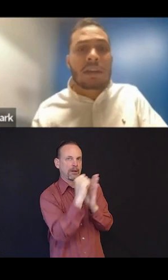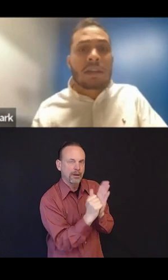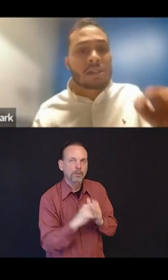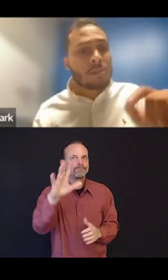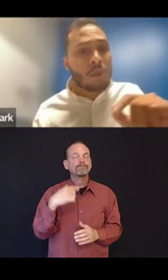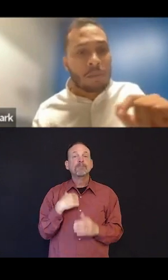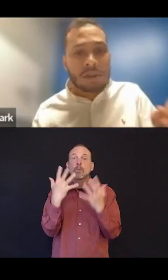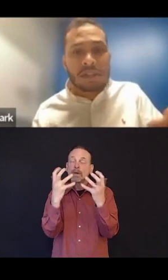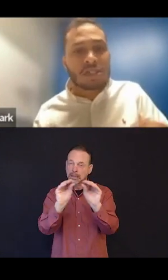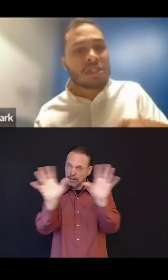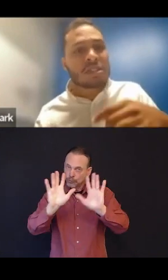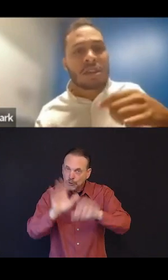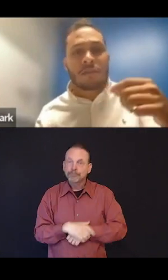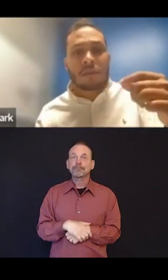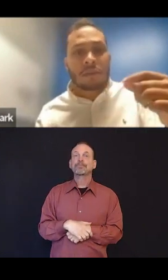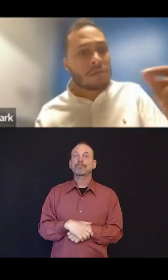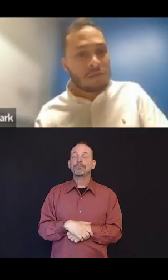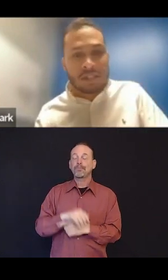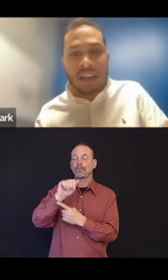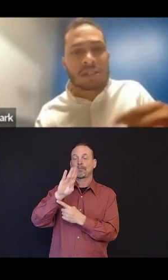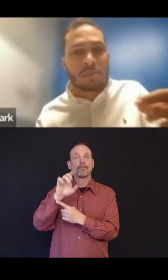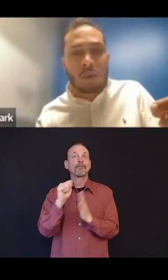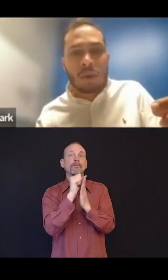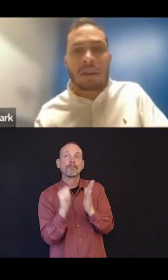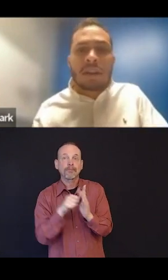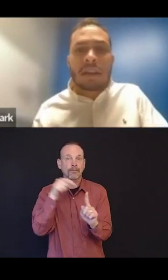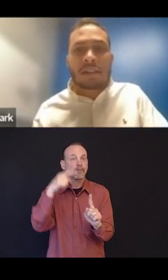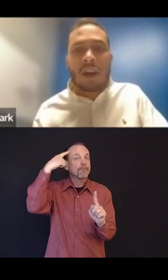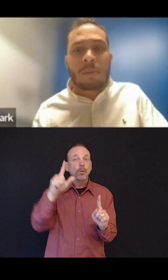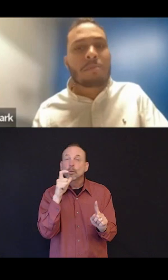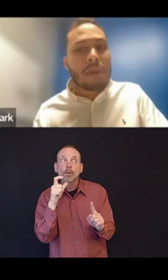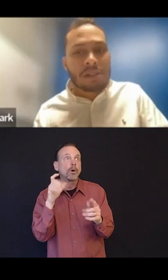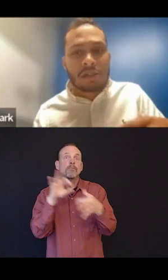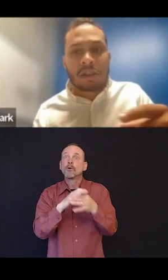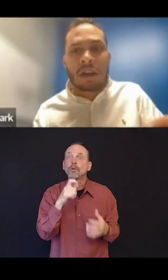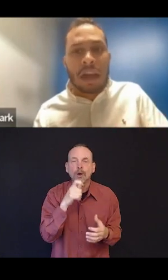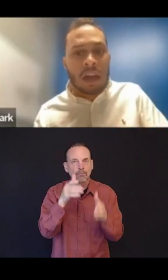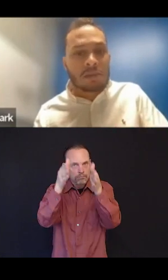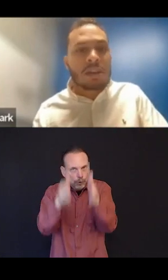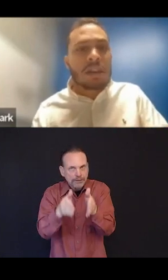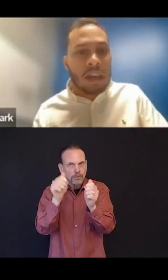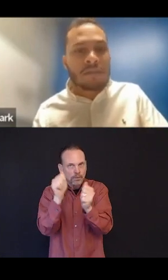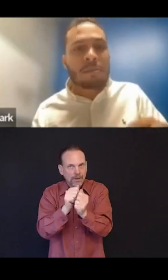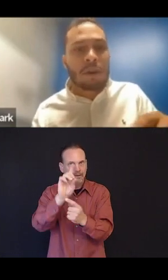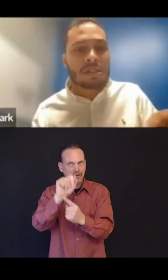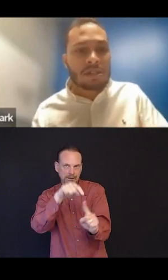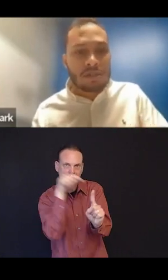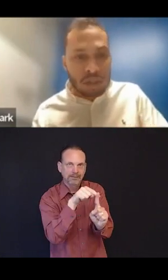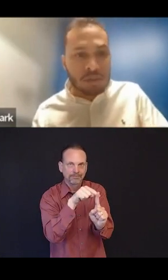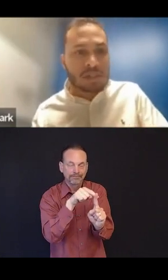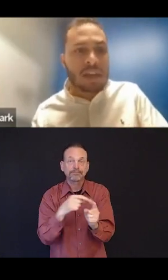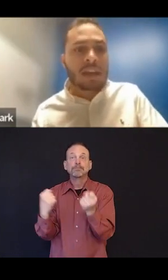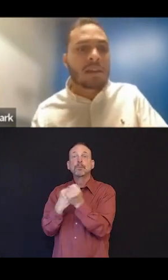disability. The support person is just there for just that support and to help administer the account if the